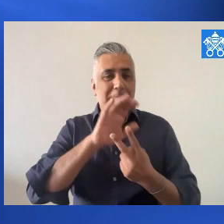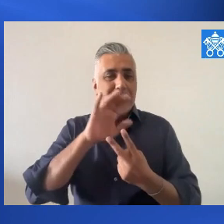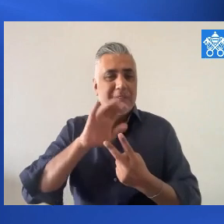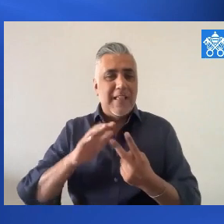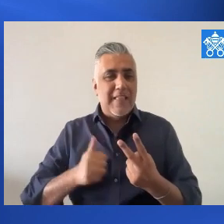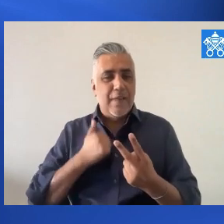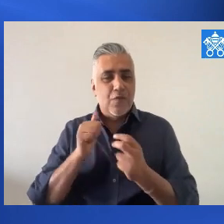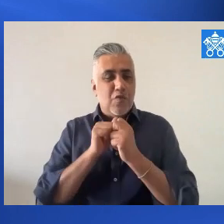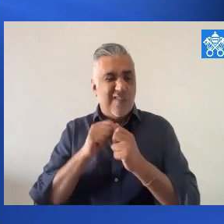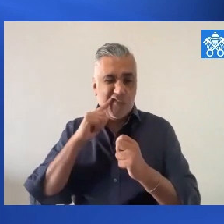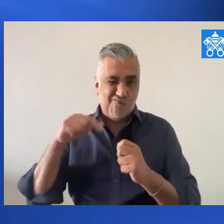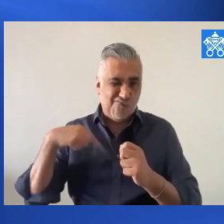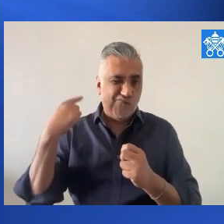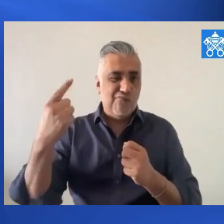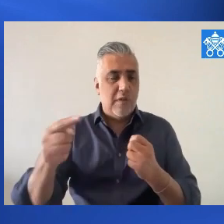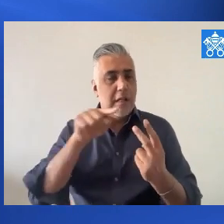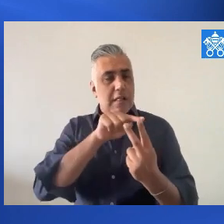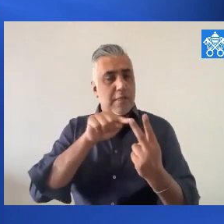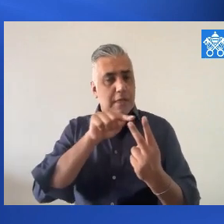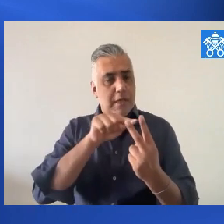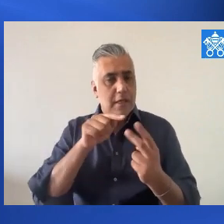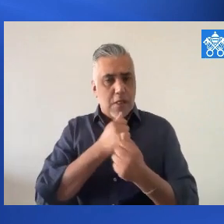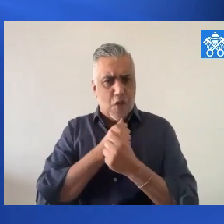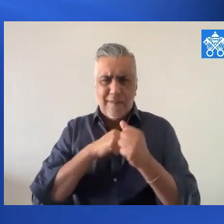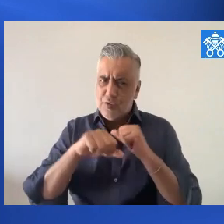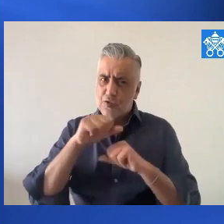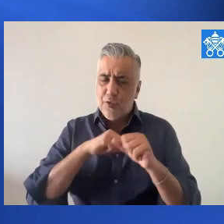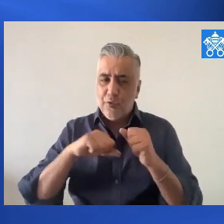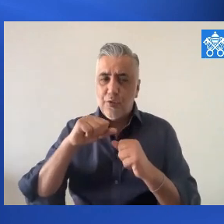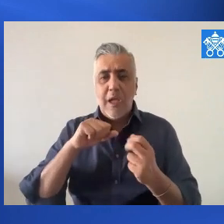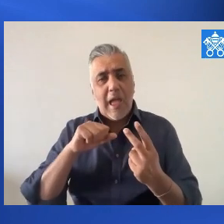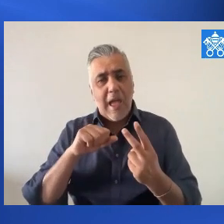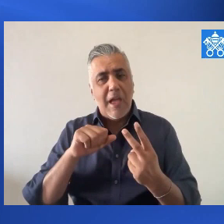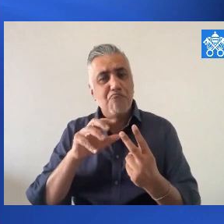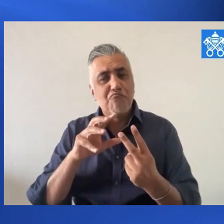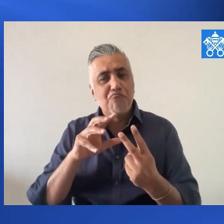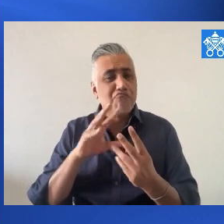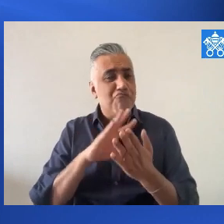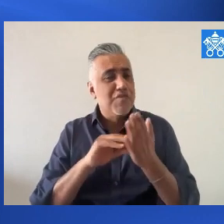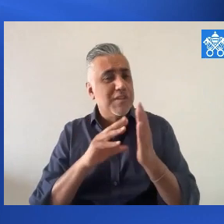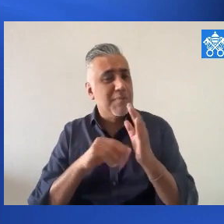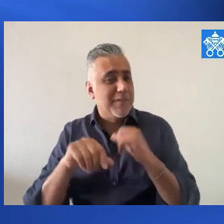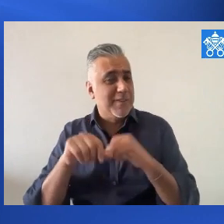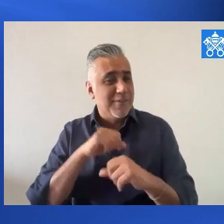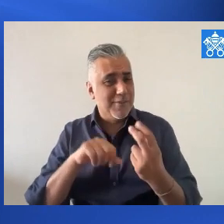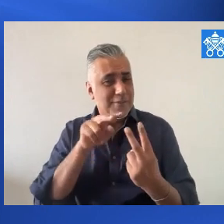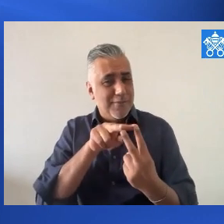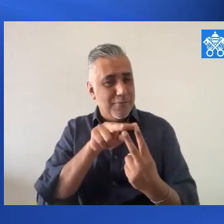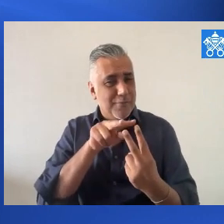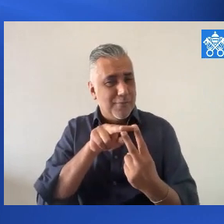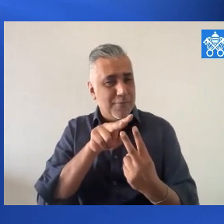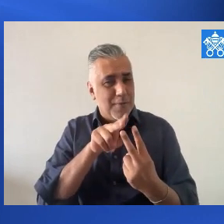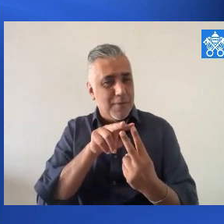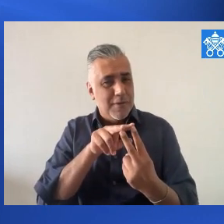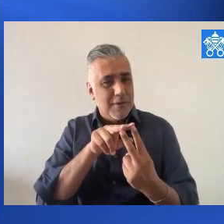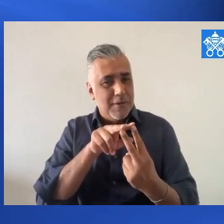two spouses who've lived together for so long, loving each other, end up resembling each